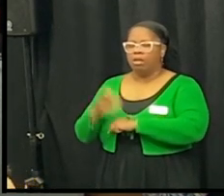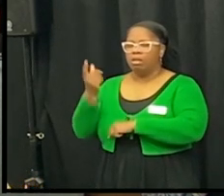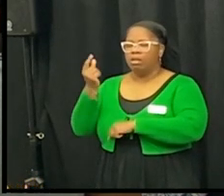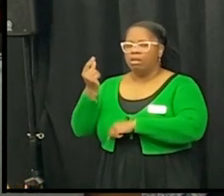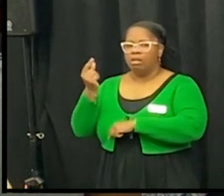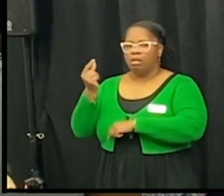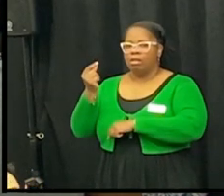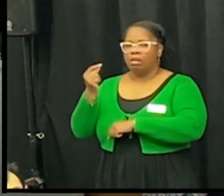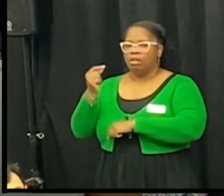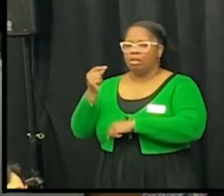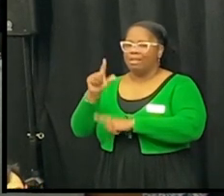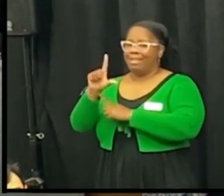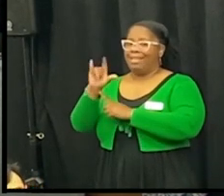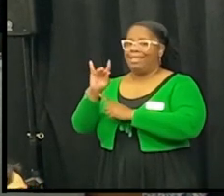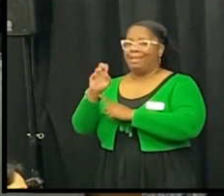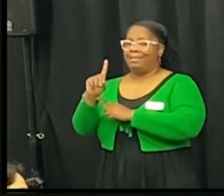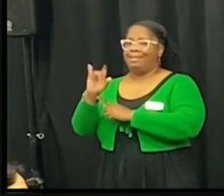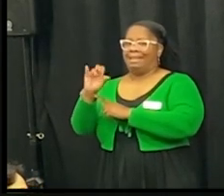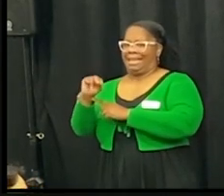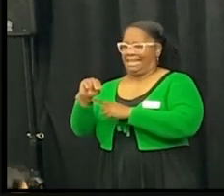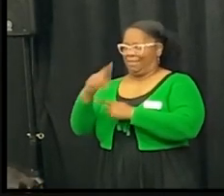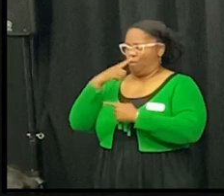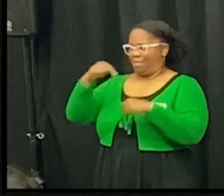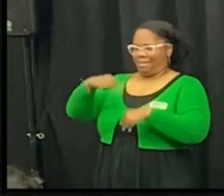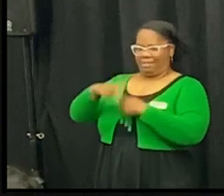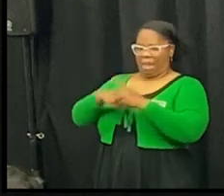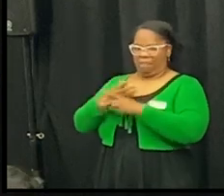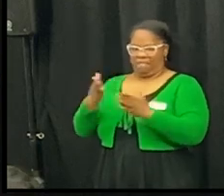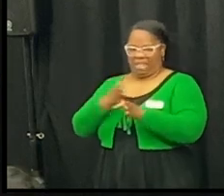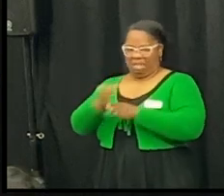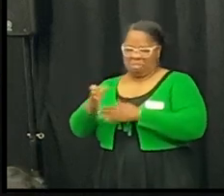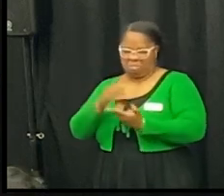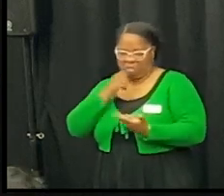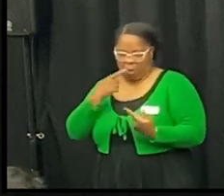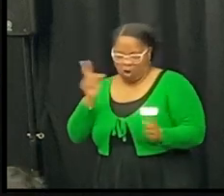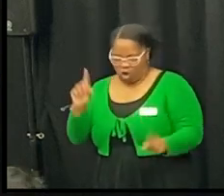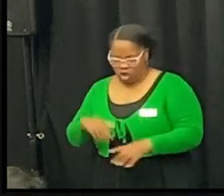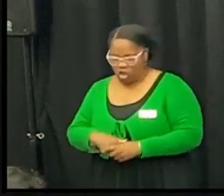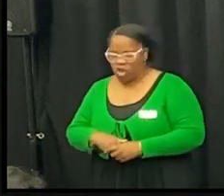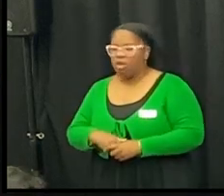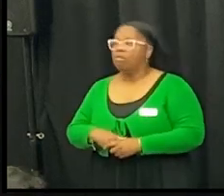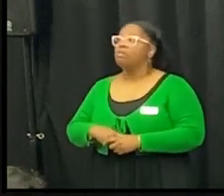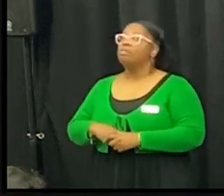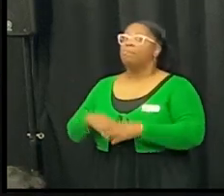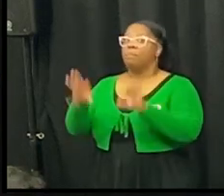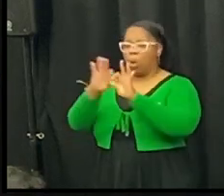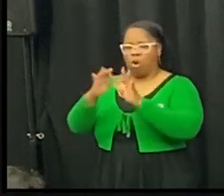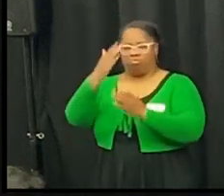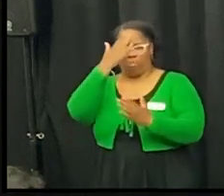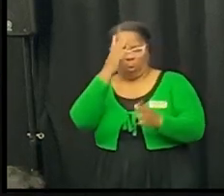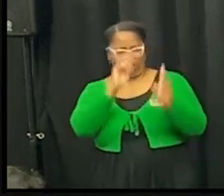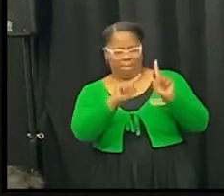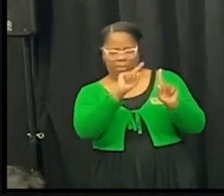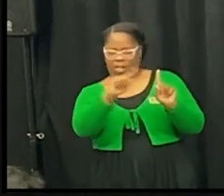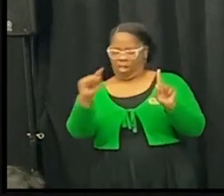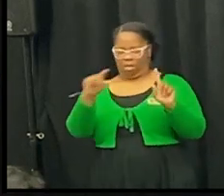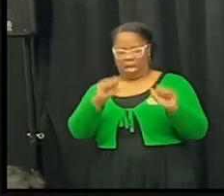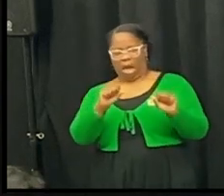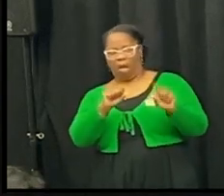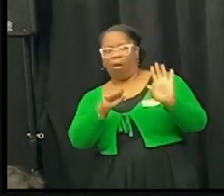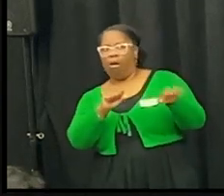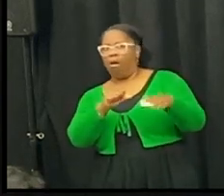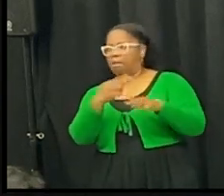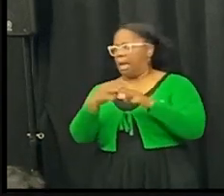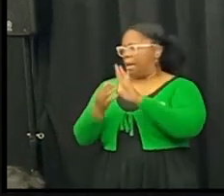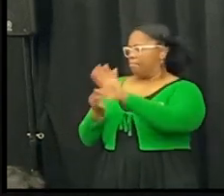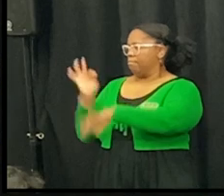like LinkedIn doesn't work for this kind of thing, and knowing people and being able to recommend people is very important.